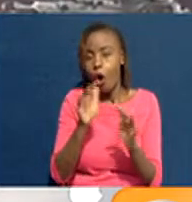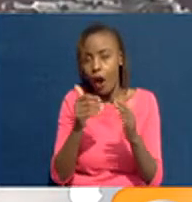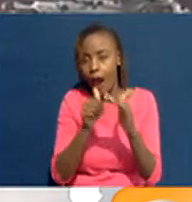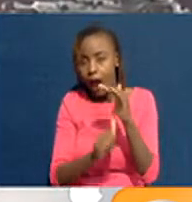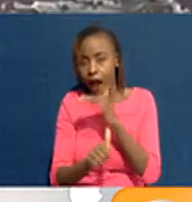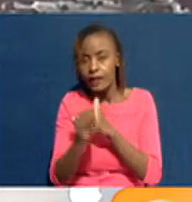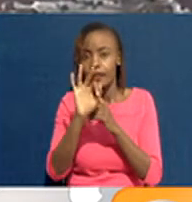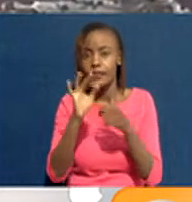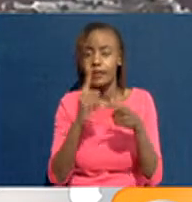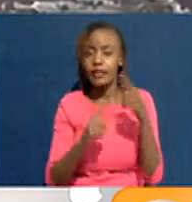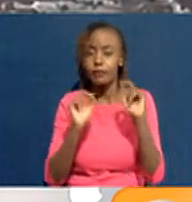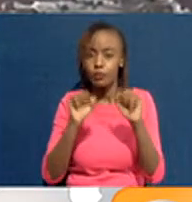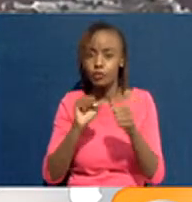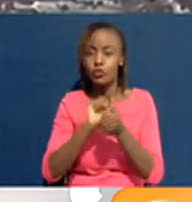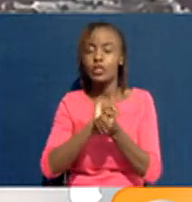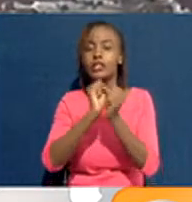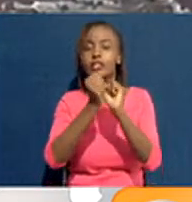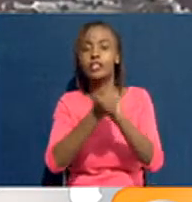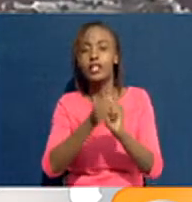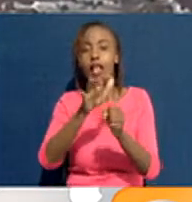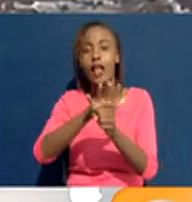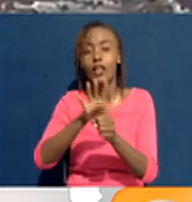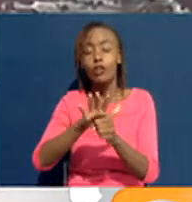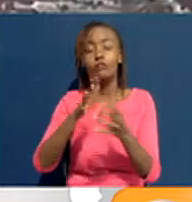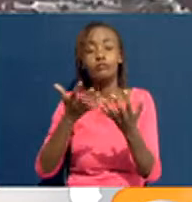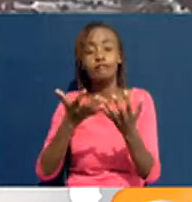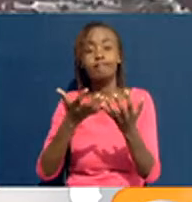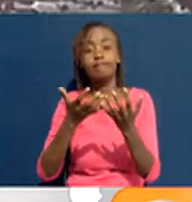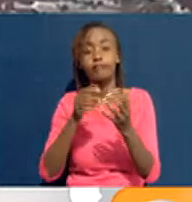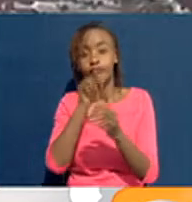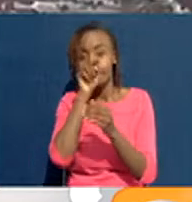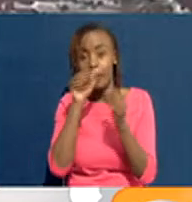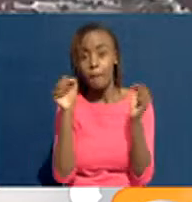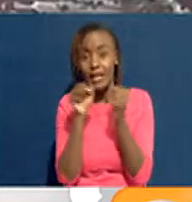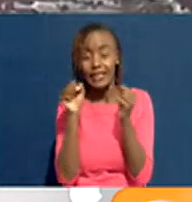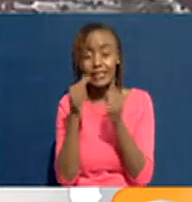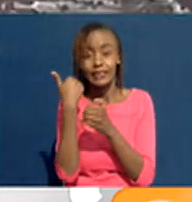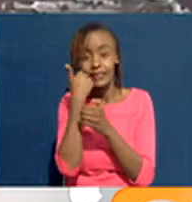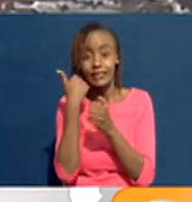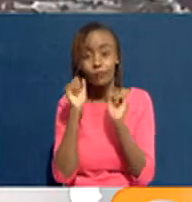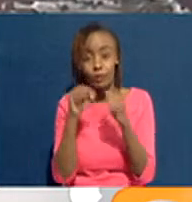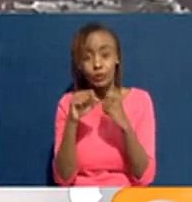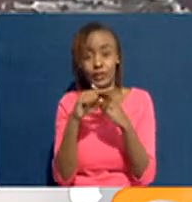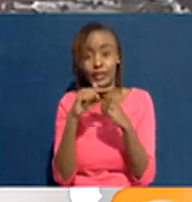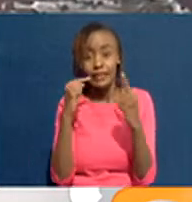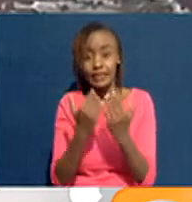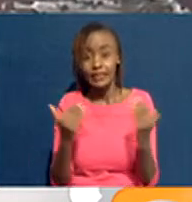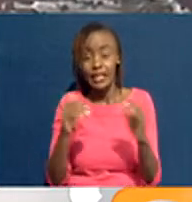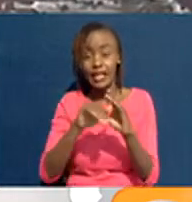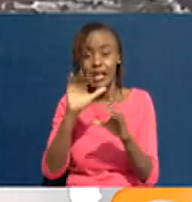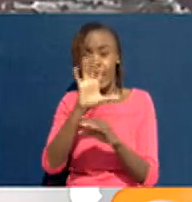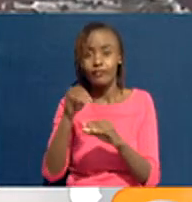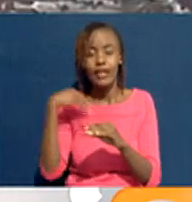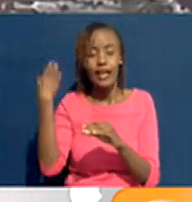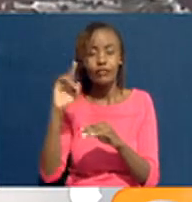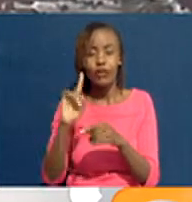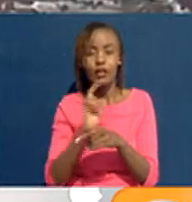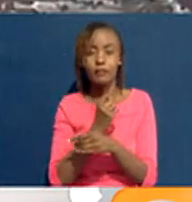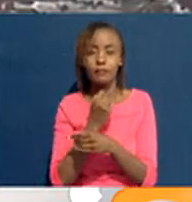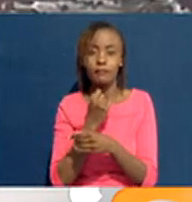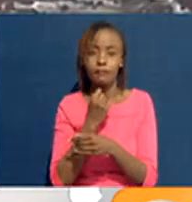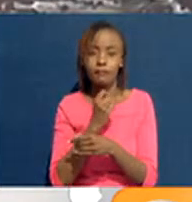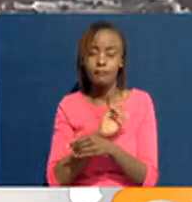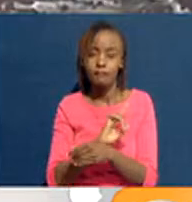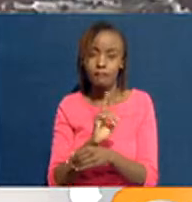to be a game changer in the management of the malaria burden, the disease that kills a child in Africa every minute. And as